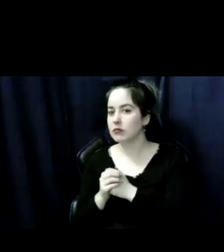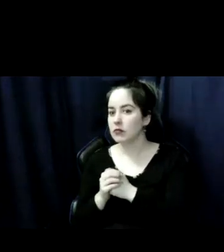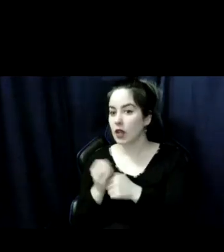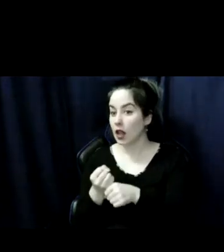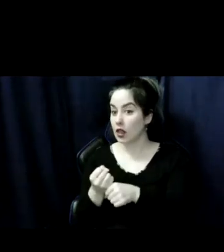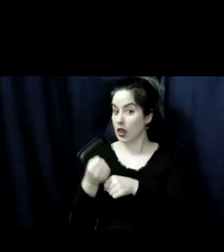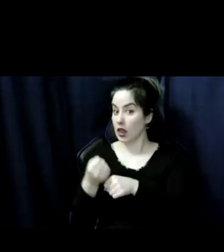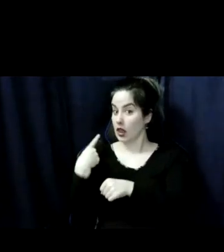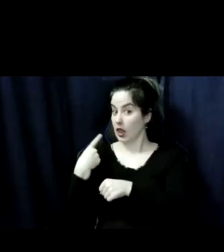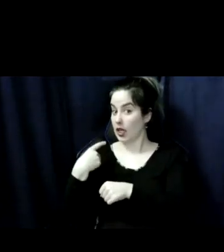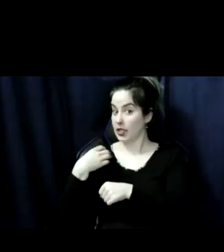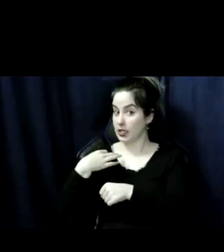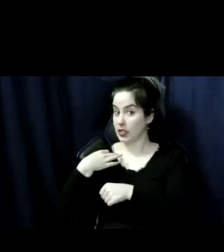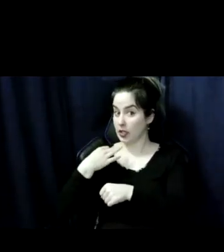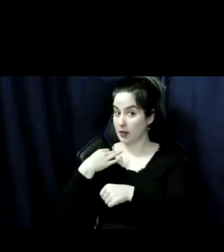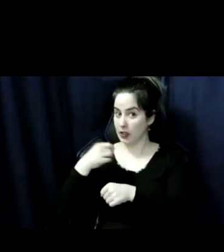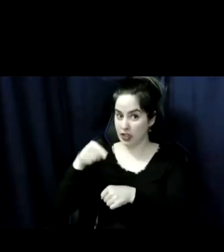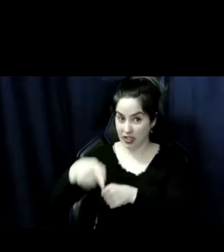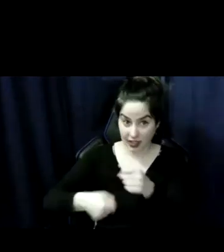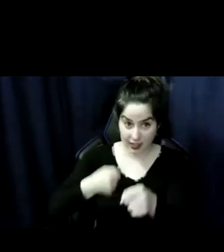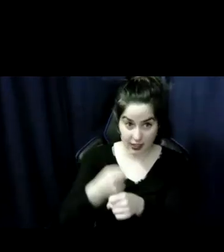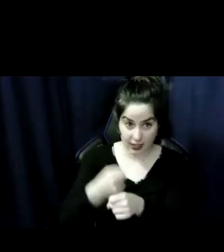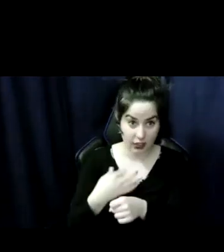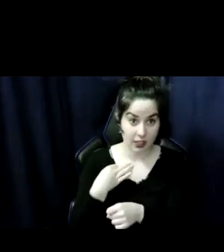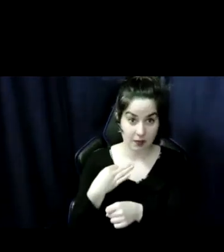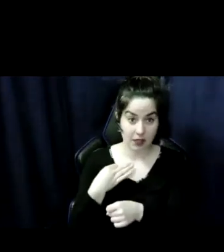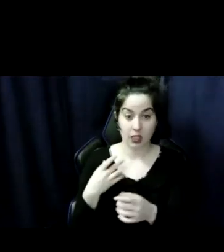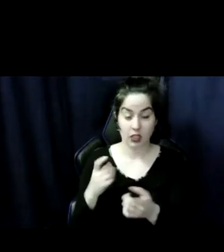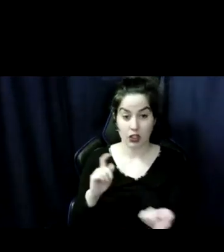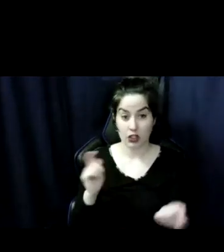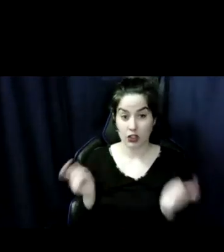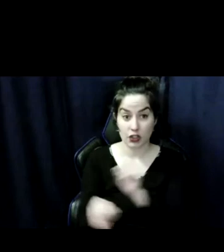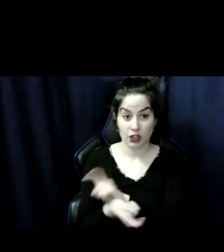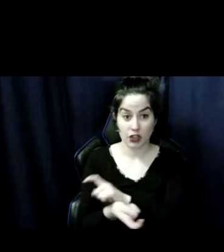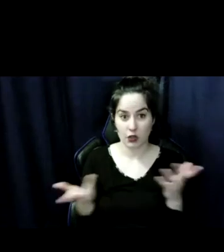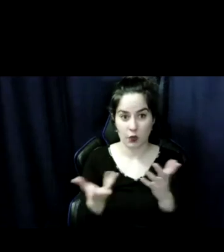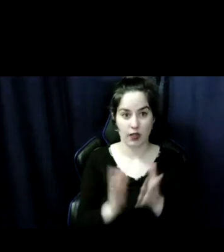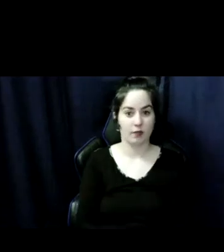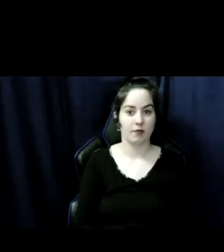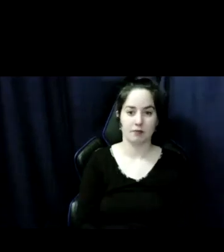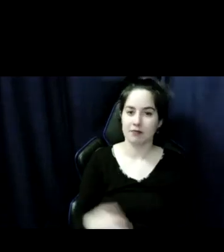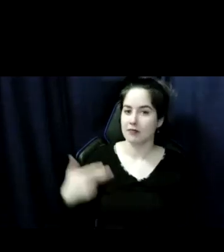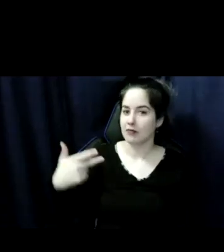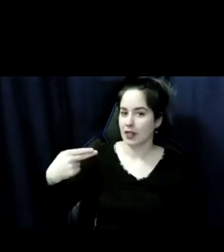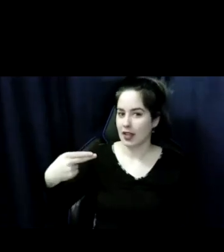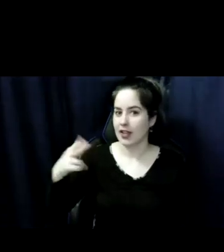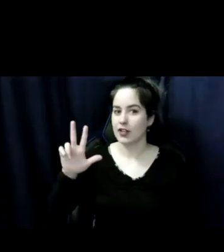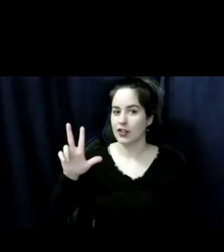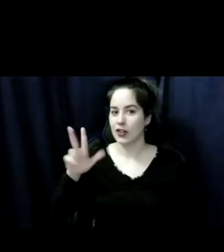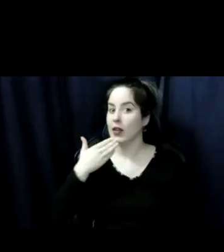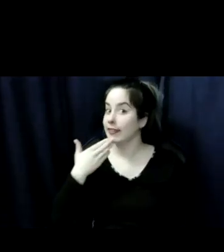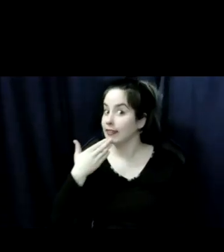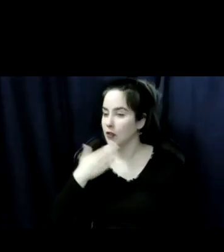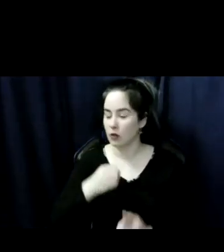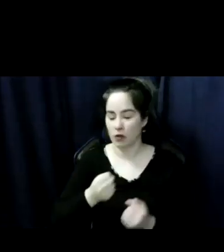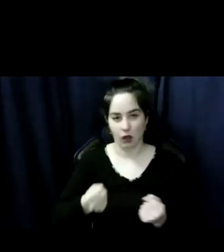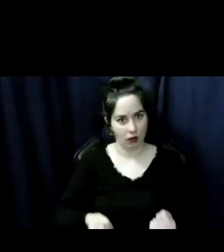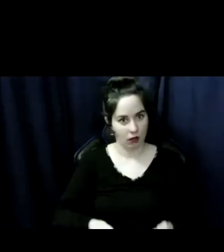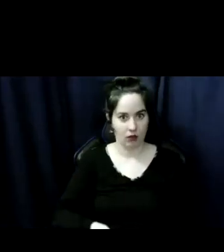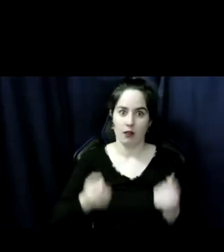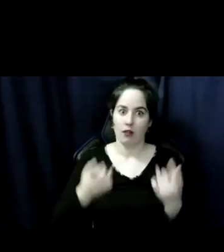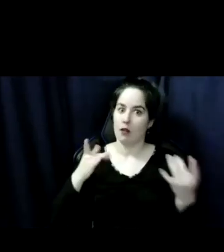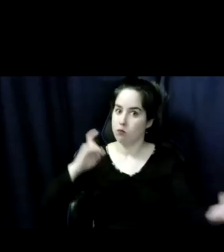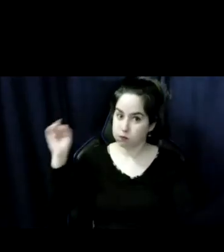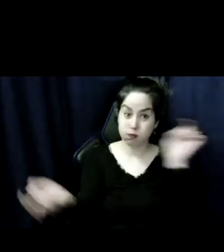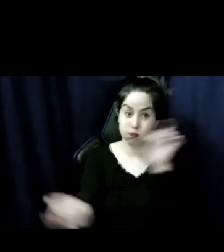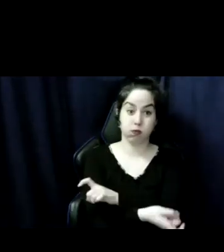and this year's? Oh, so much has changed. H3, thank you for that question. We used to have sort of two different